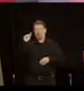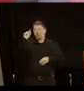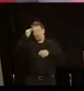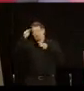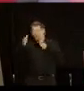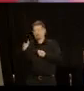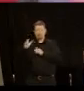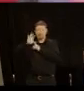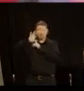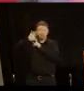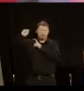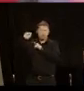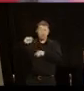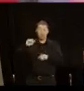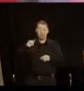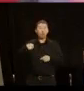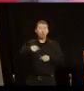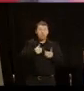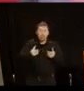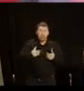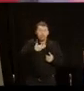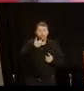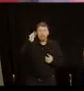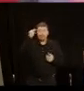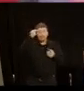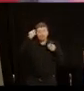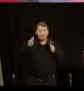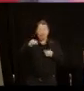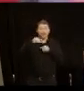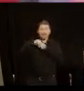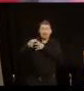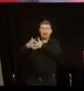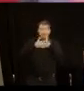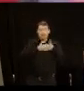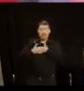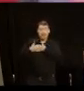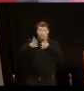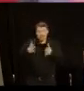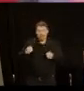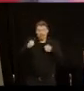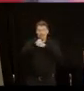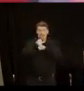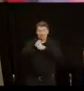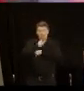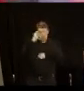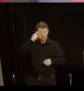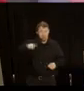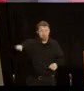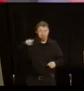phenomenal. We have the best governor in America who is out fighting for you every day.